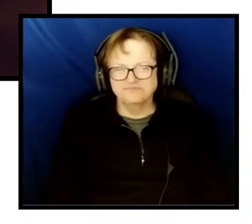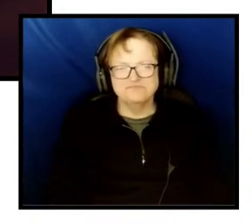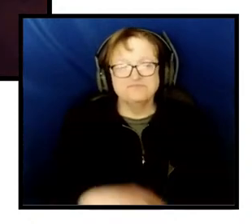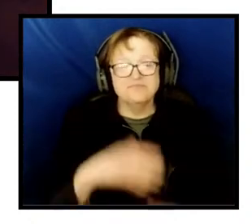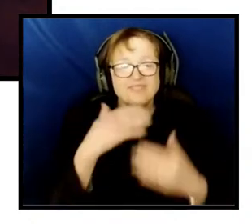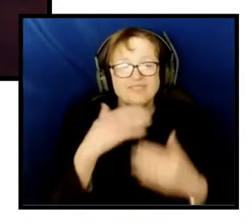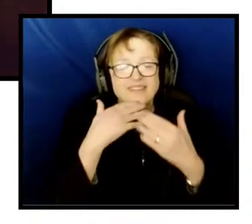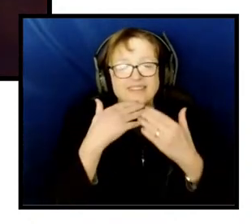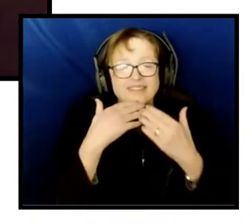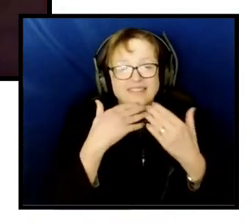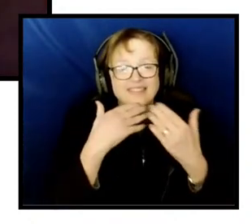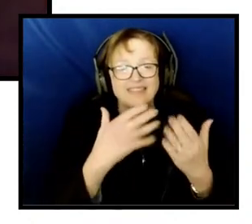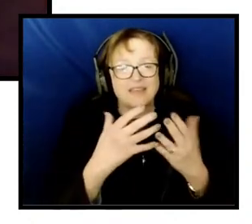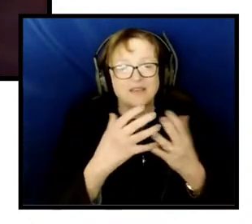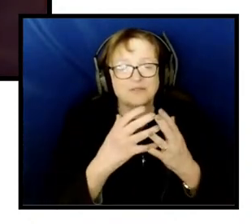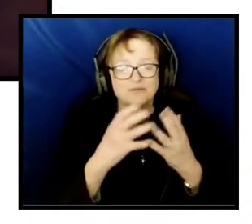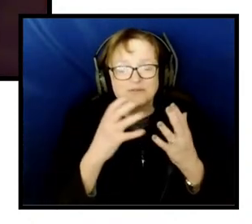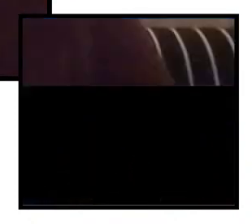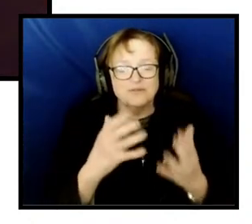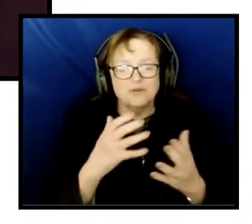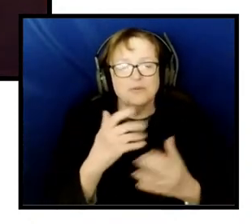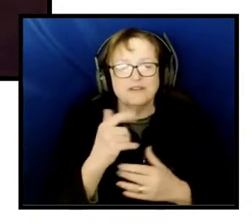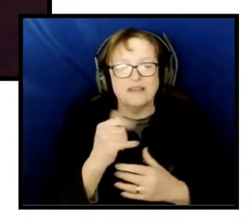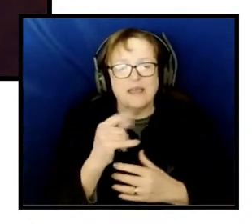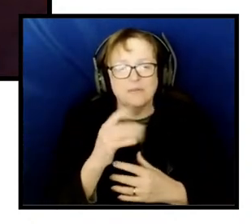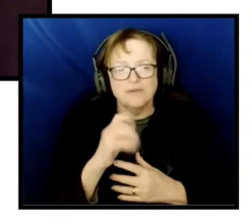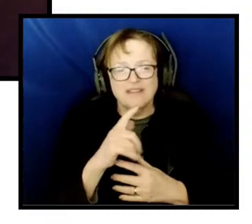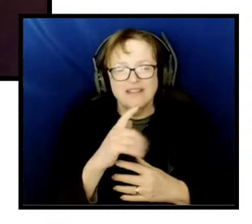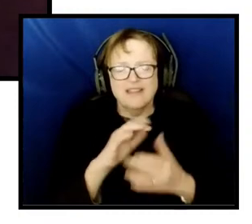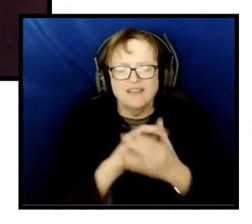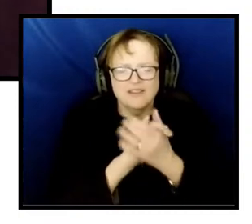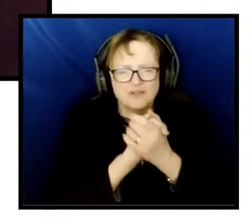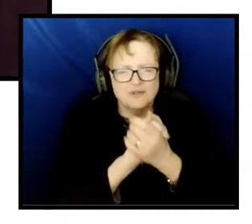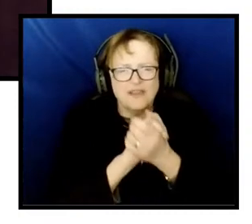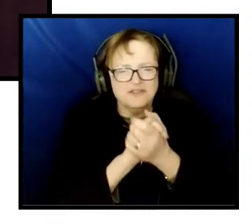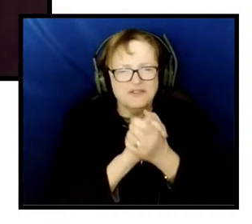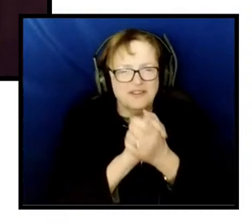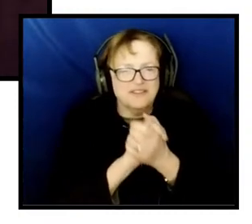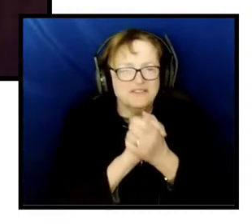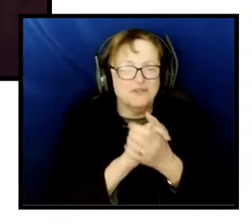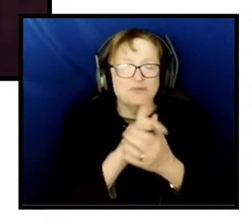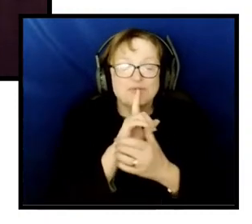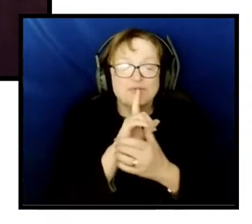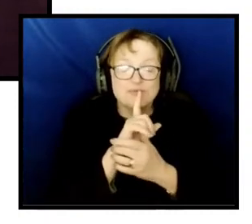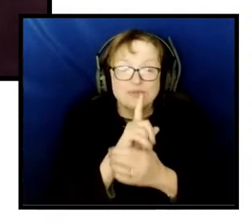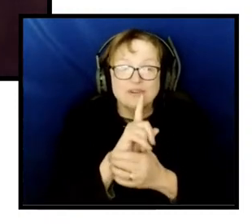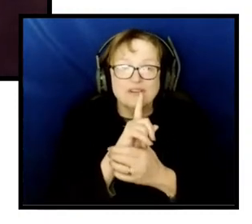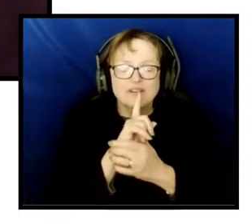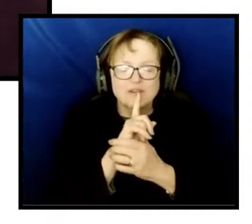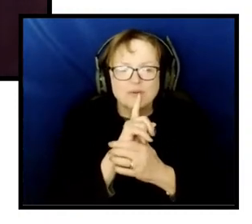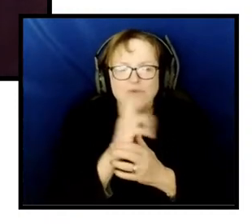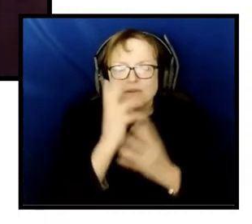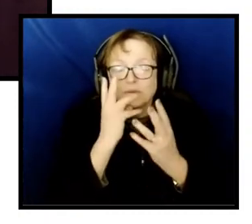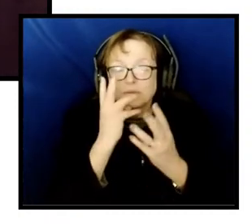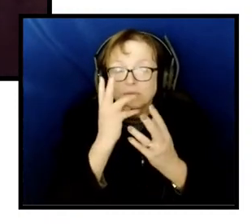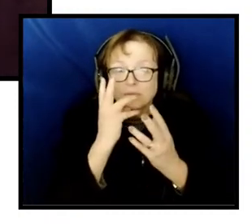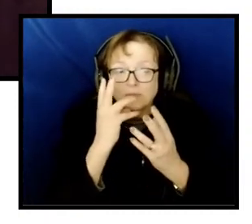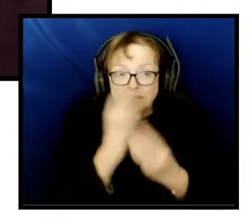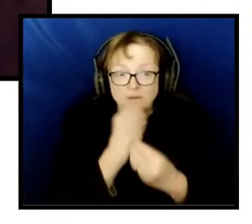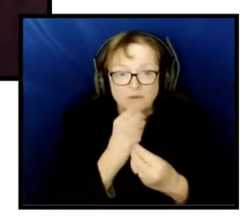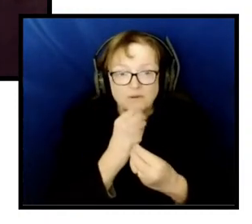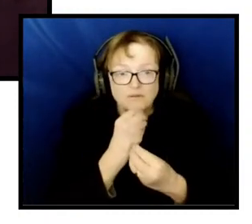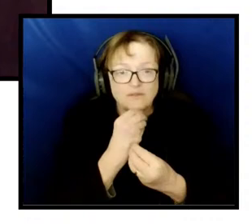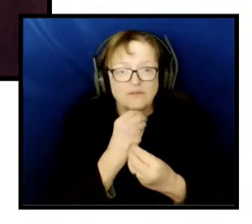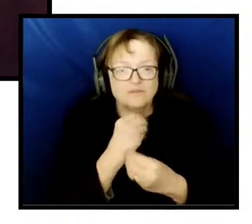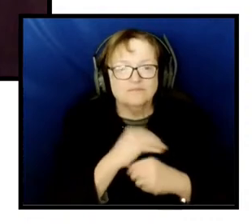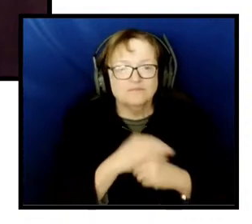Thank you so much, Gabrielle, for that project, and congratulations. It is really, really beautiful. And I know myself